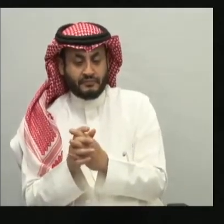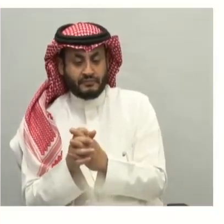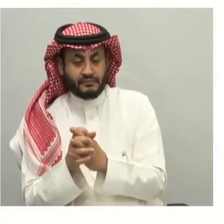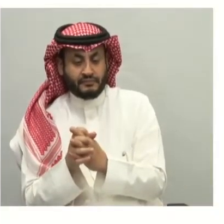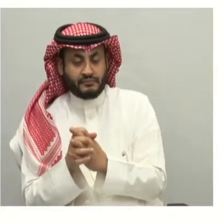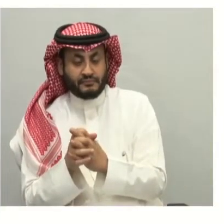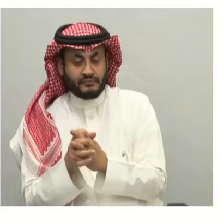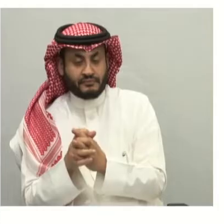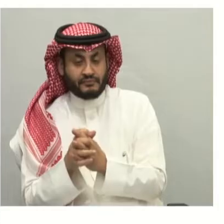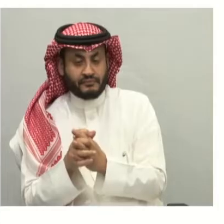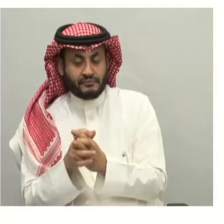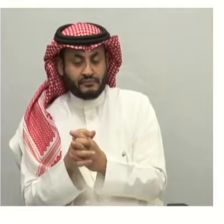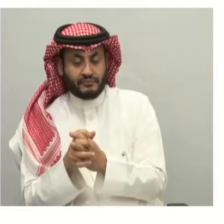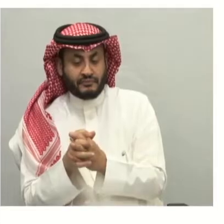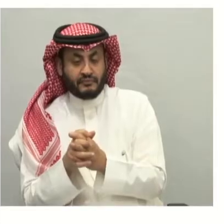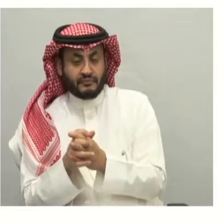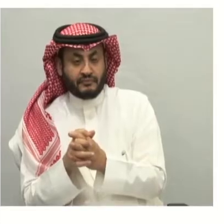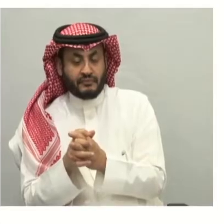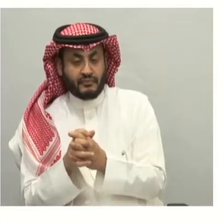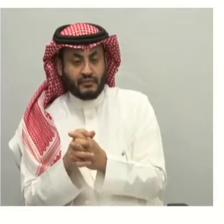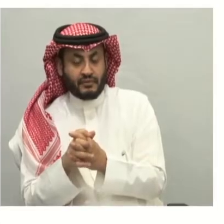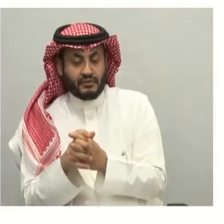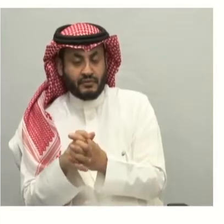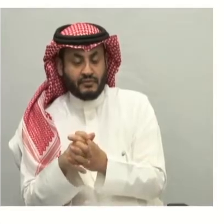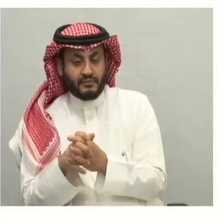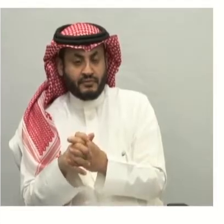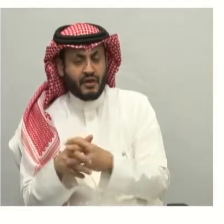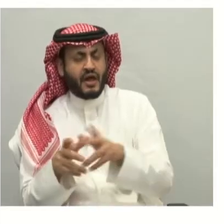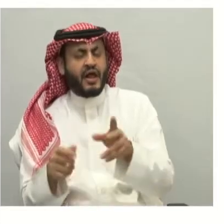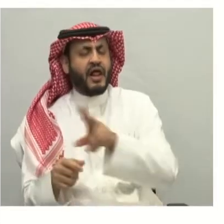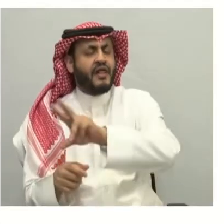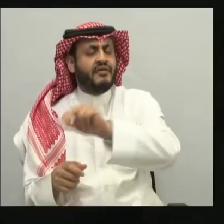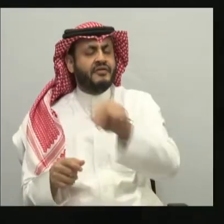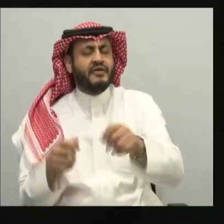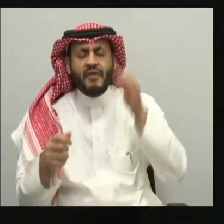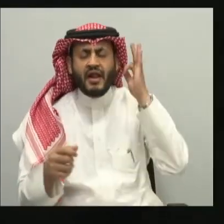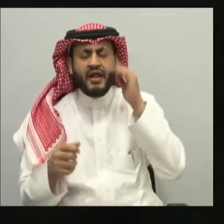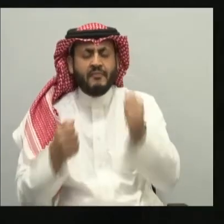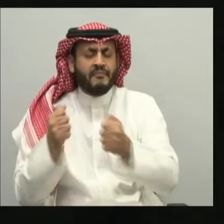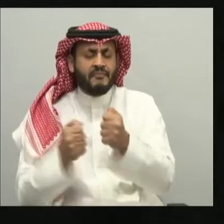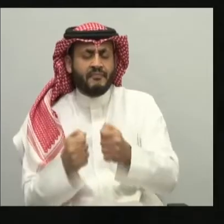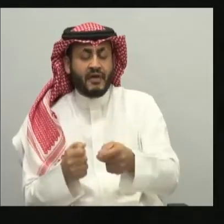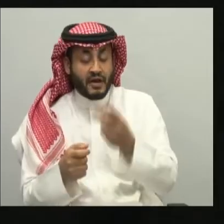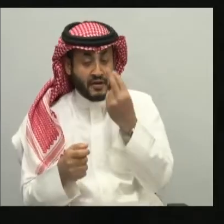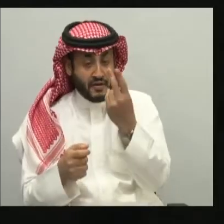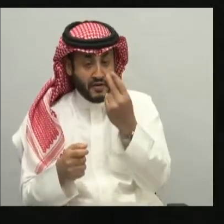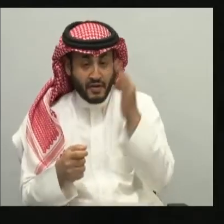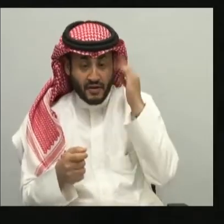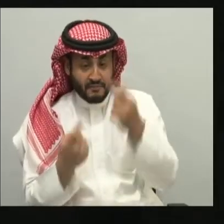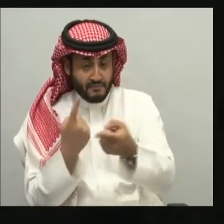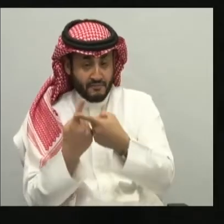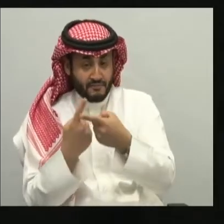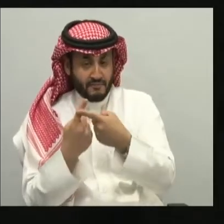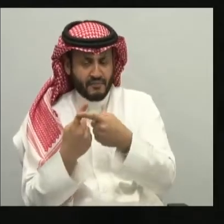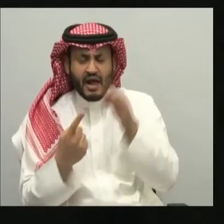clothes? So, as we do in every listening exercise, we're going to listen twice. The first